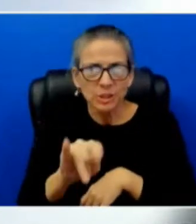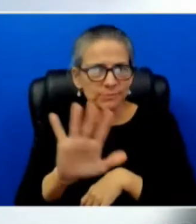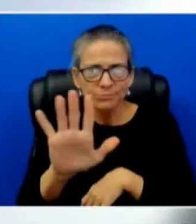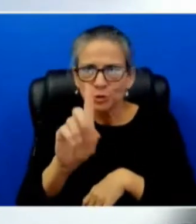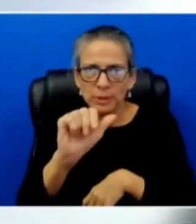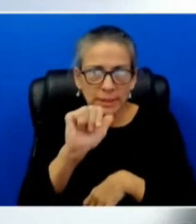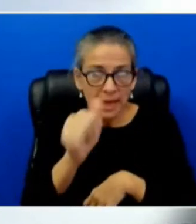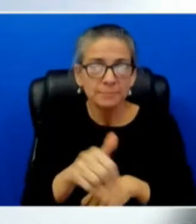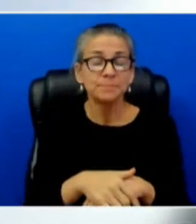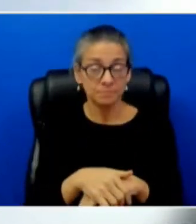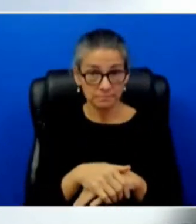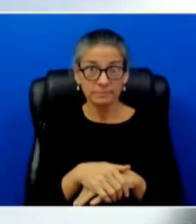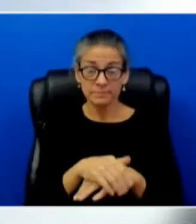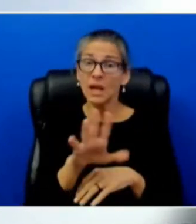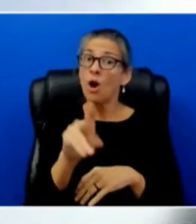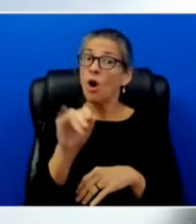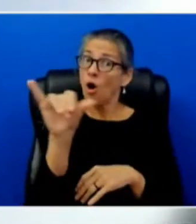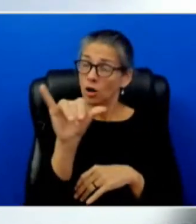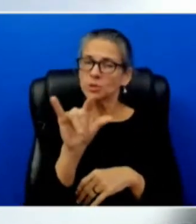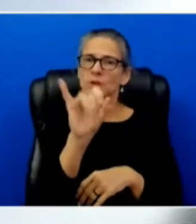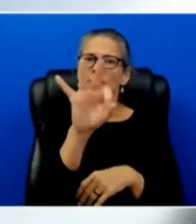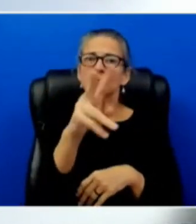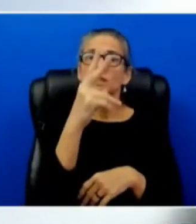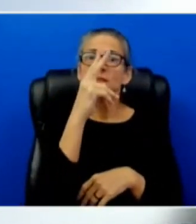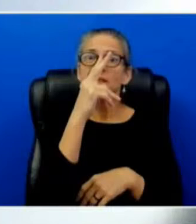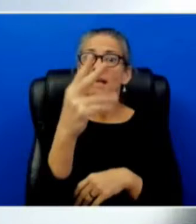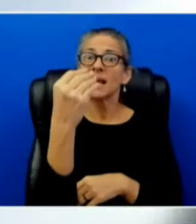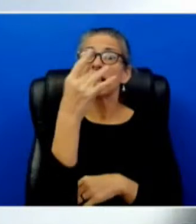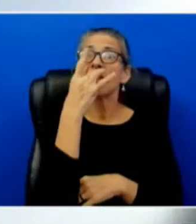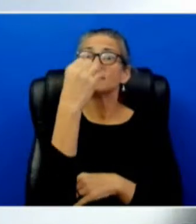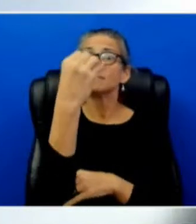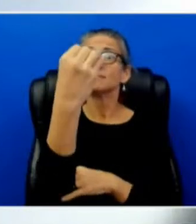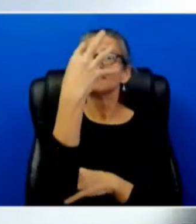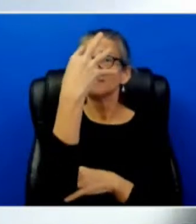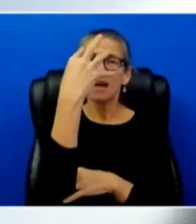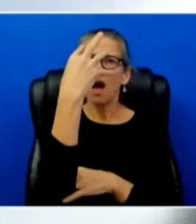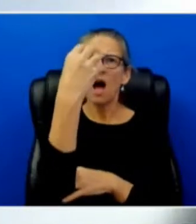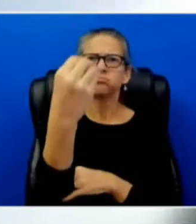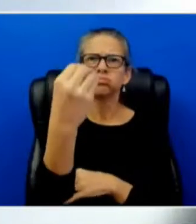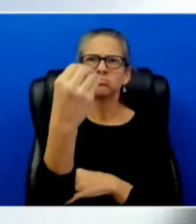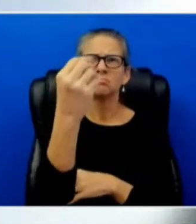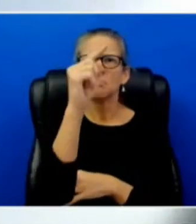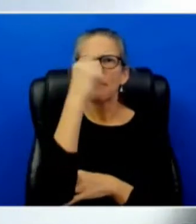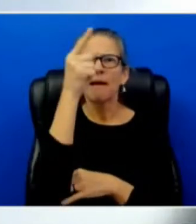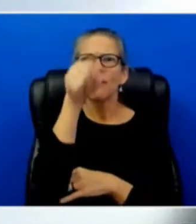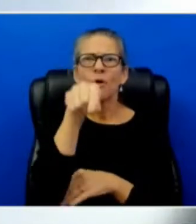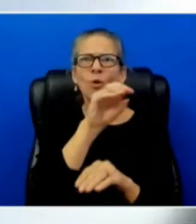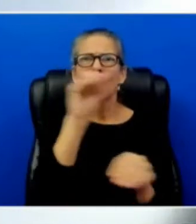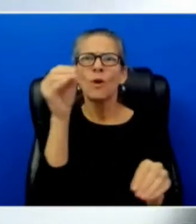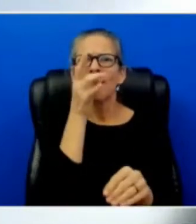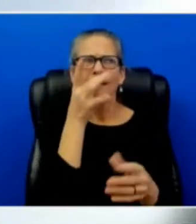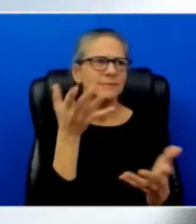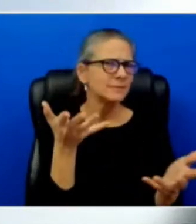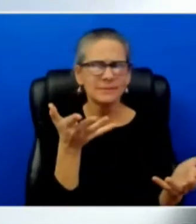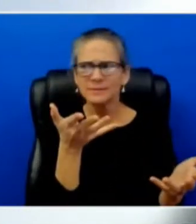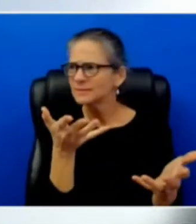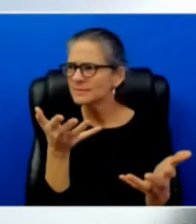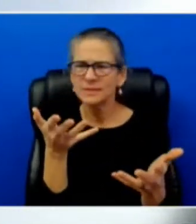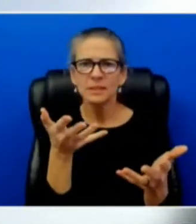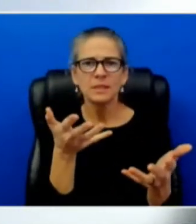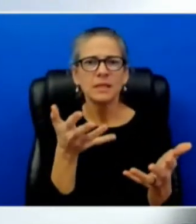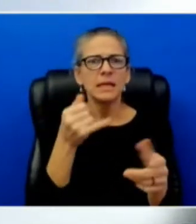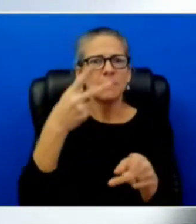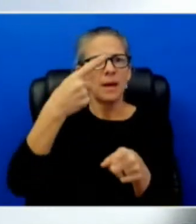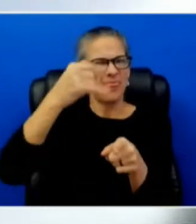signal that's dark, treat it as a four-way stop. Treat it as a four-way stop. Governor, I'll turn it back to